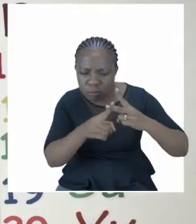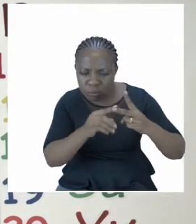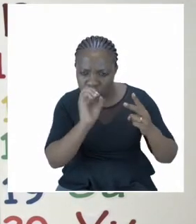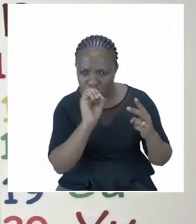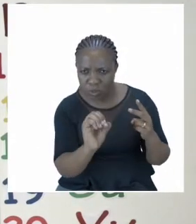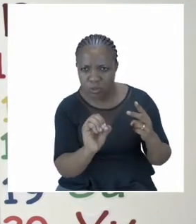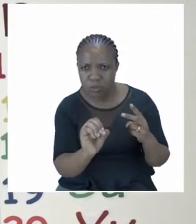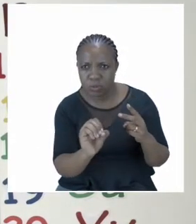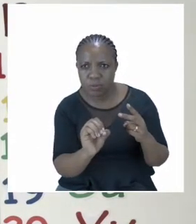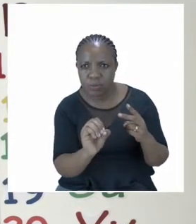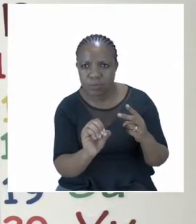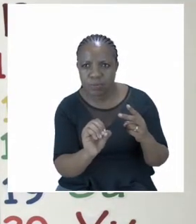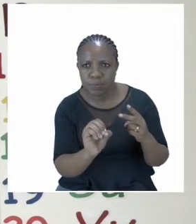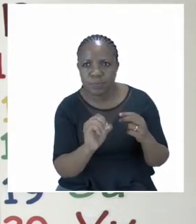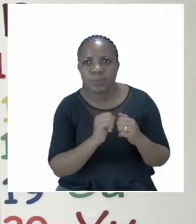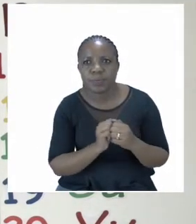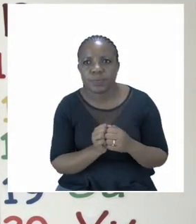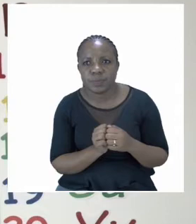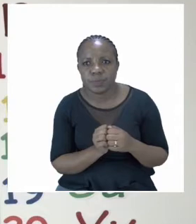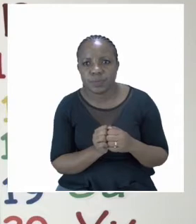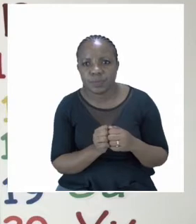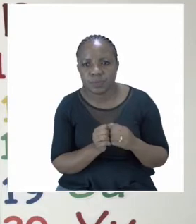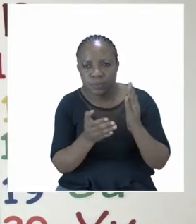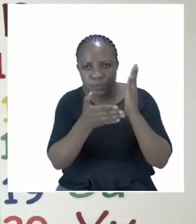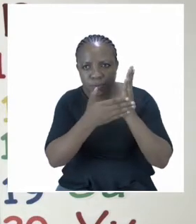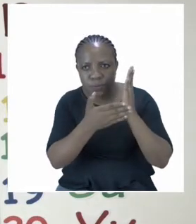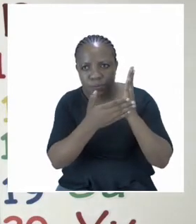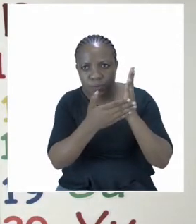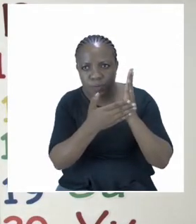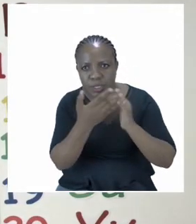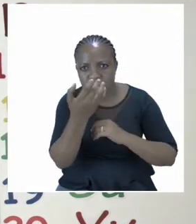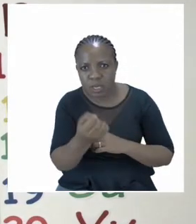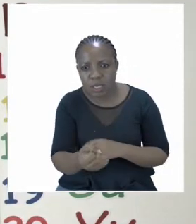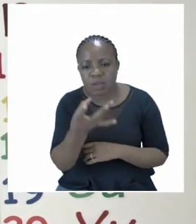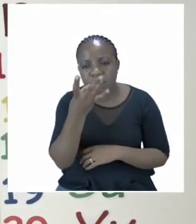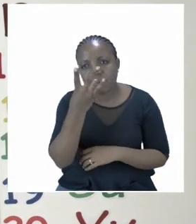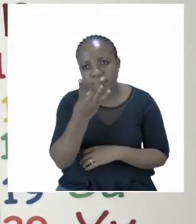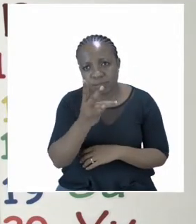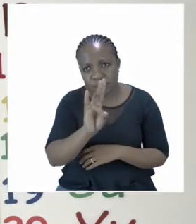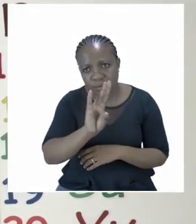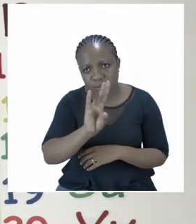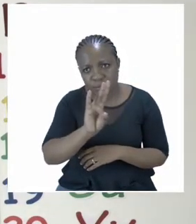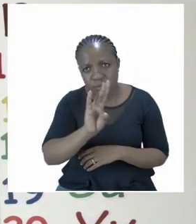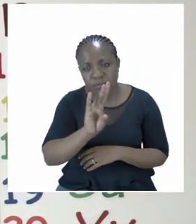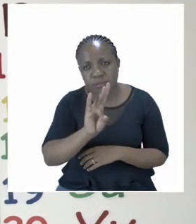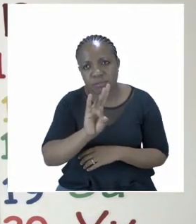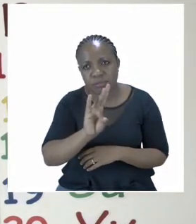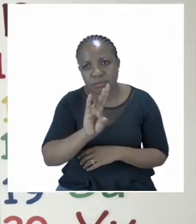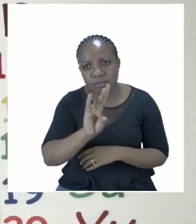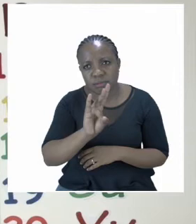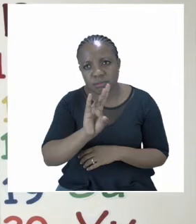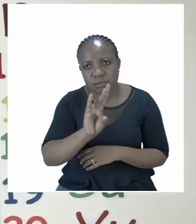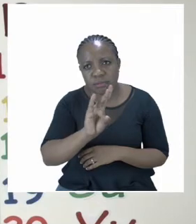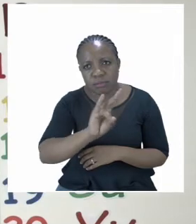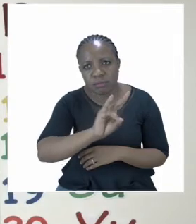yes, it says 0. And the door says which number, children? Yes,